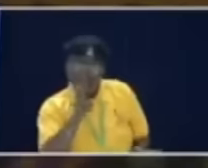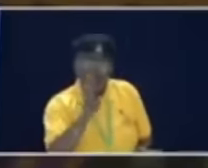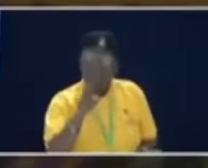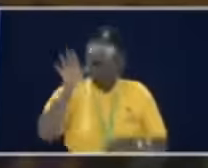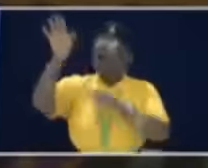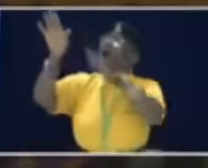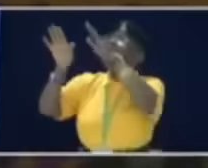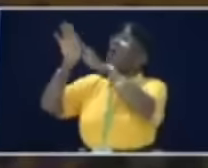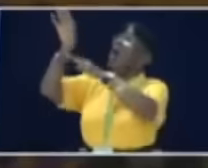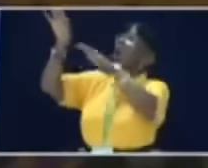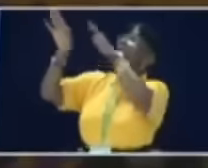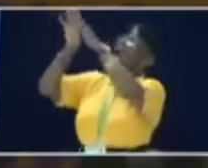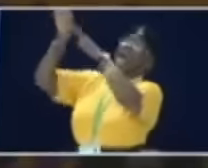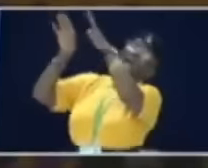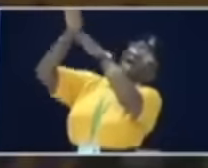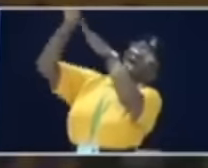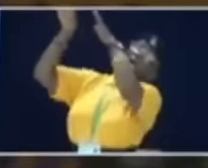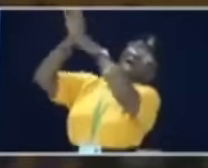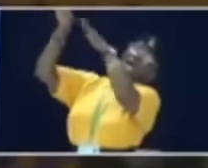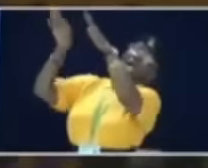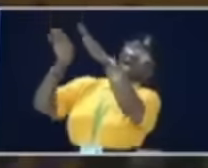climbing the double-decker bed.